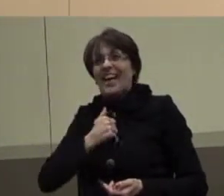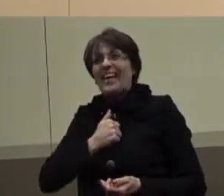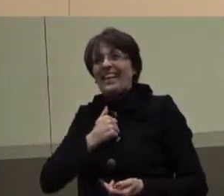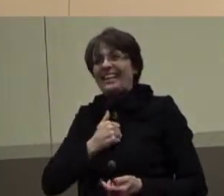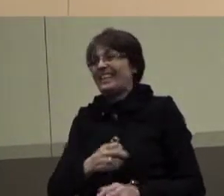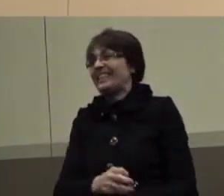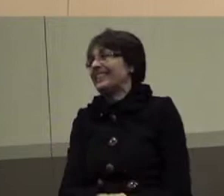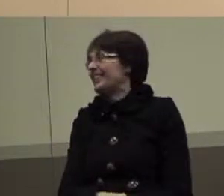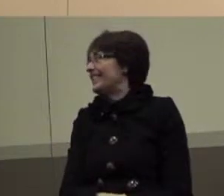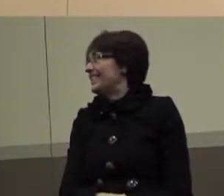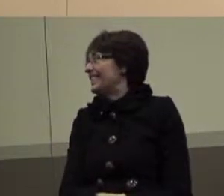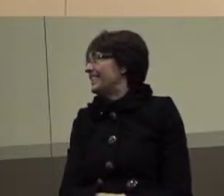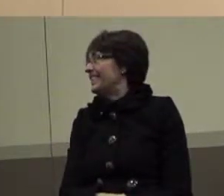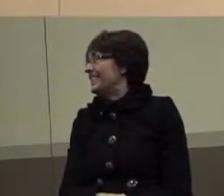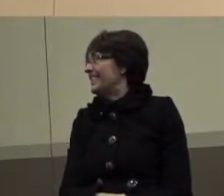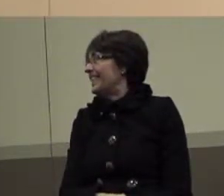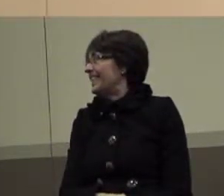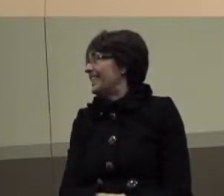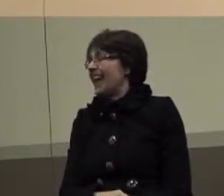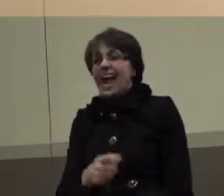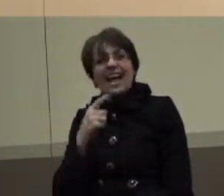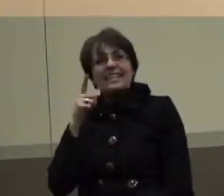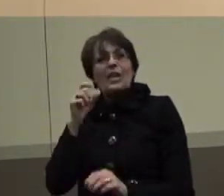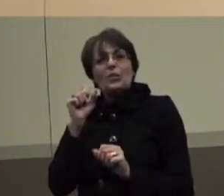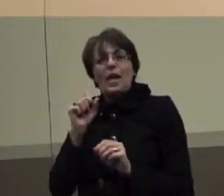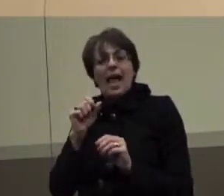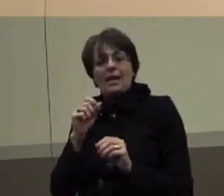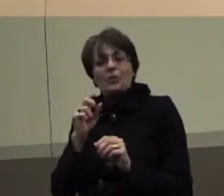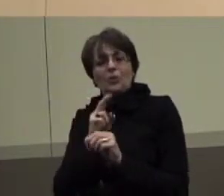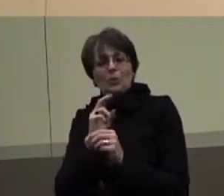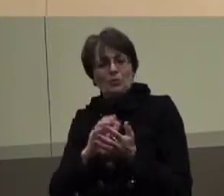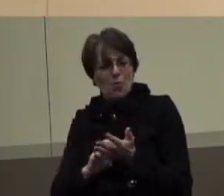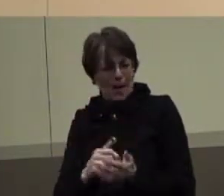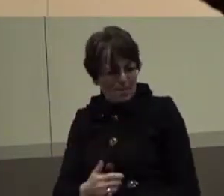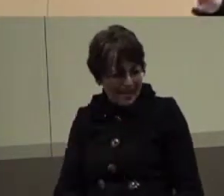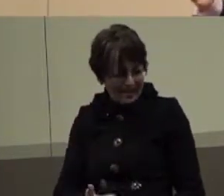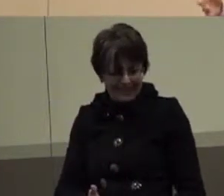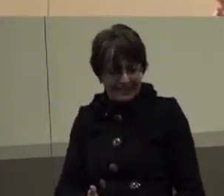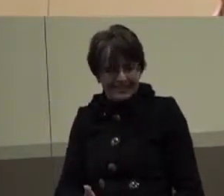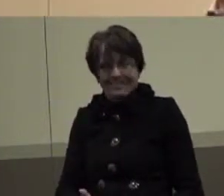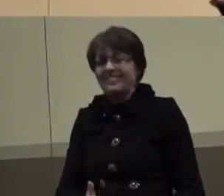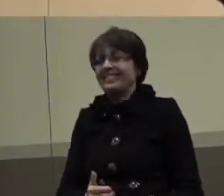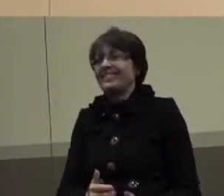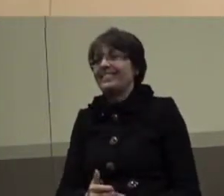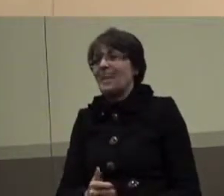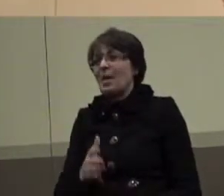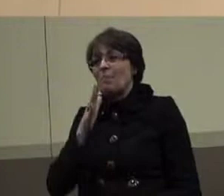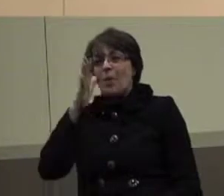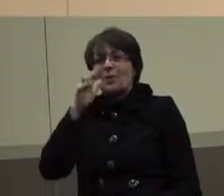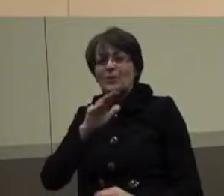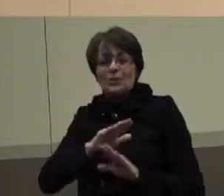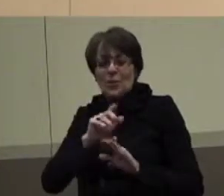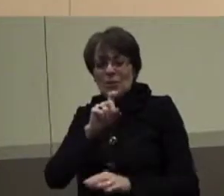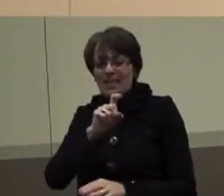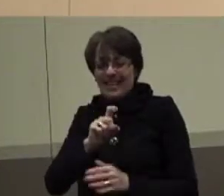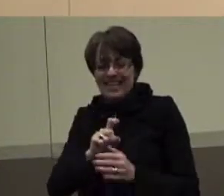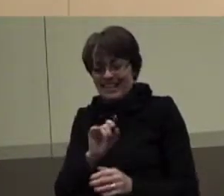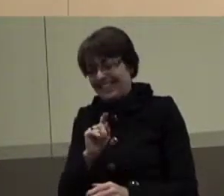Sorry, I said you could put Braille on, and I was like, what am I? The parents don't need it.